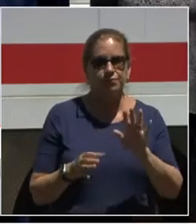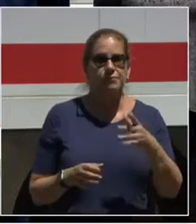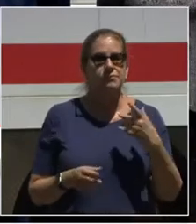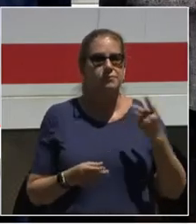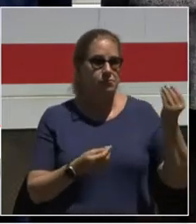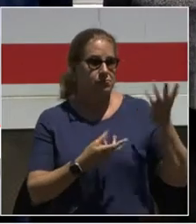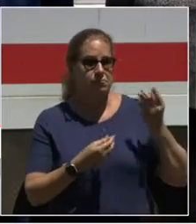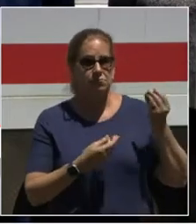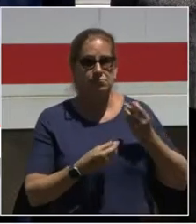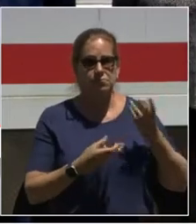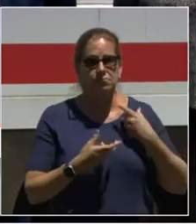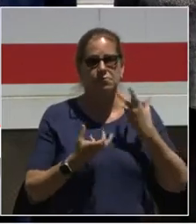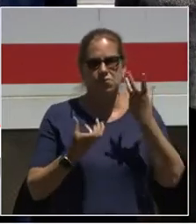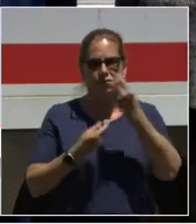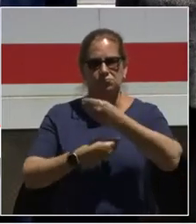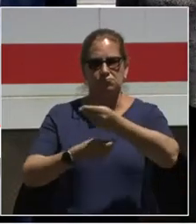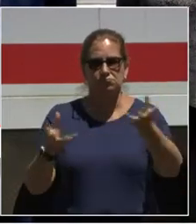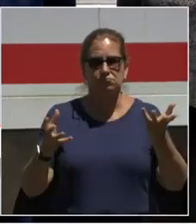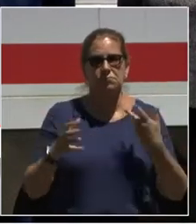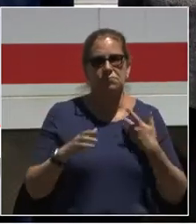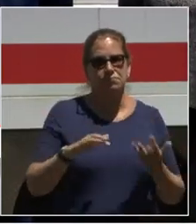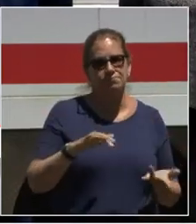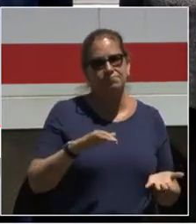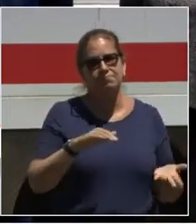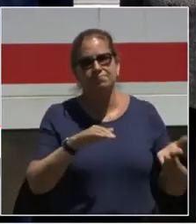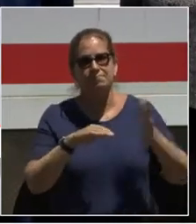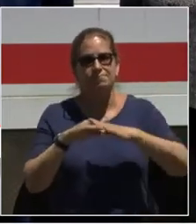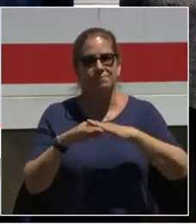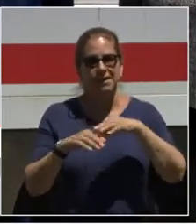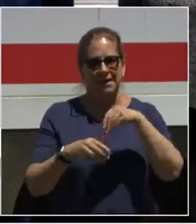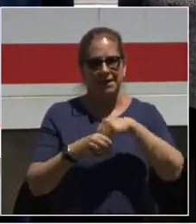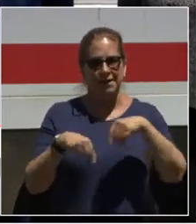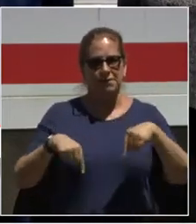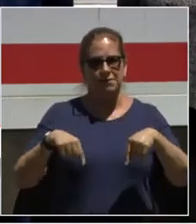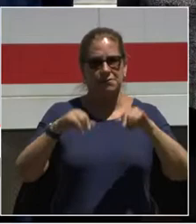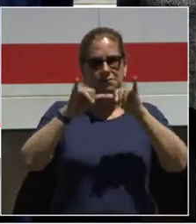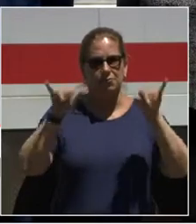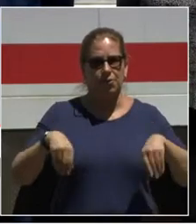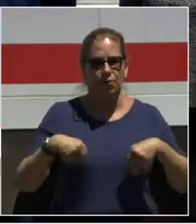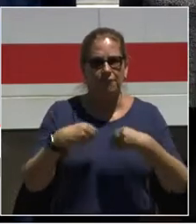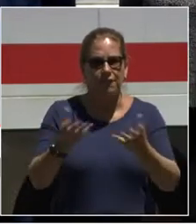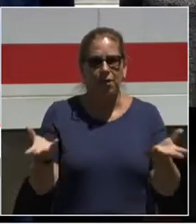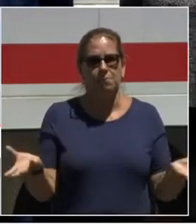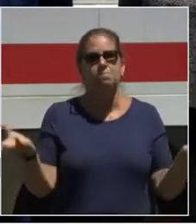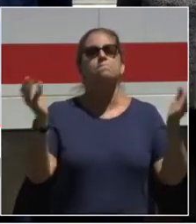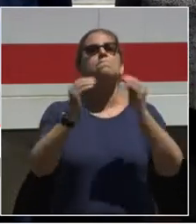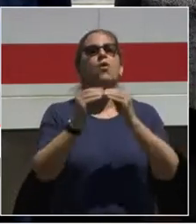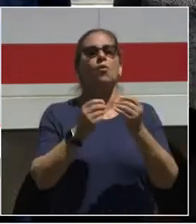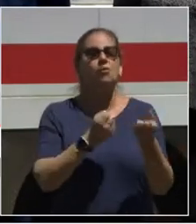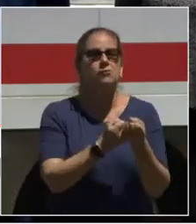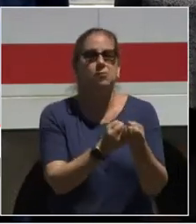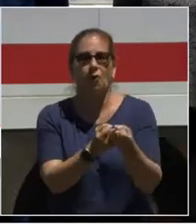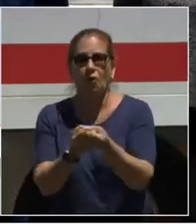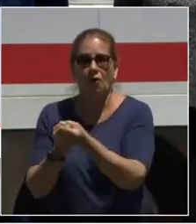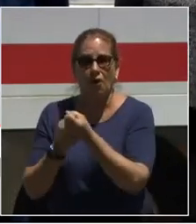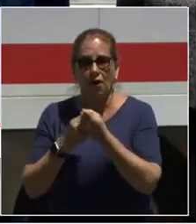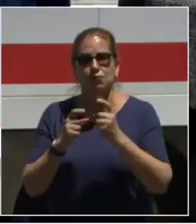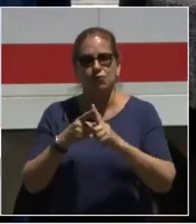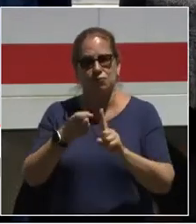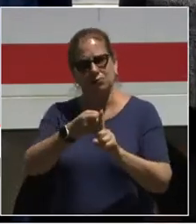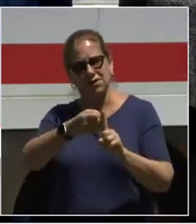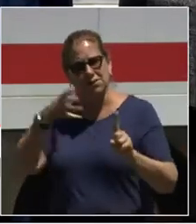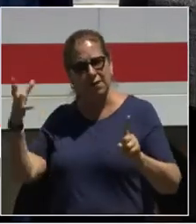increasing our system of support and expanding immunization access. We are